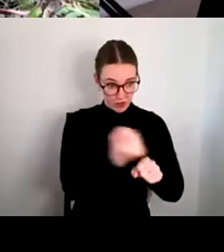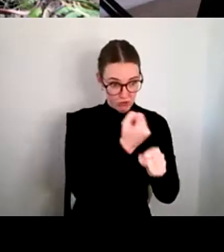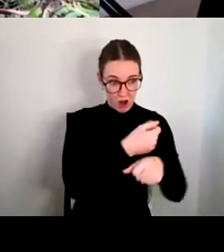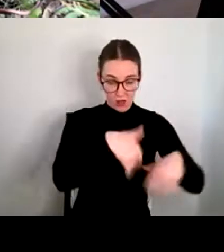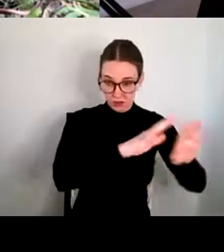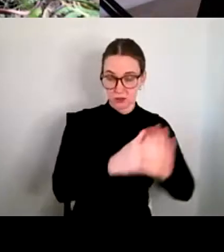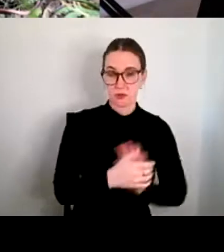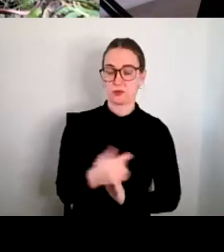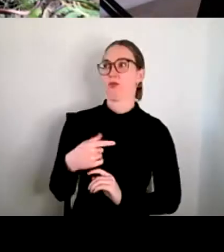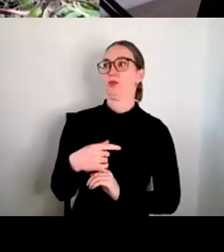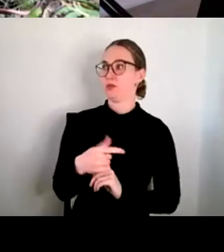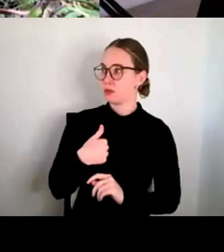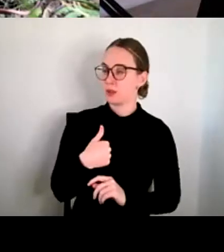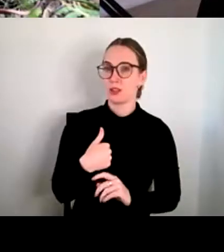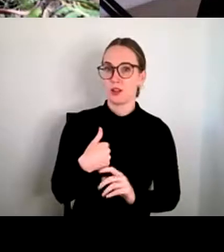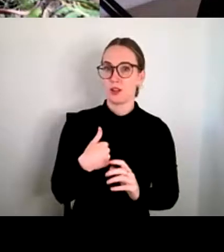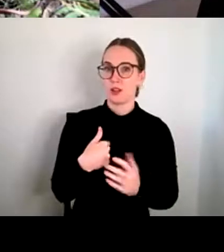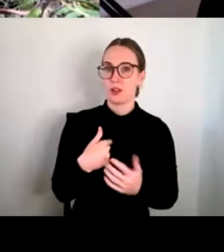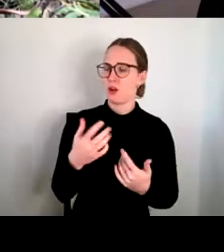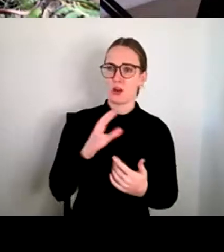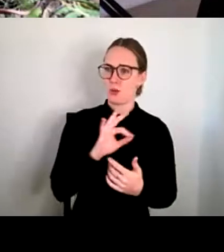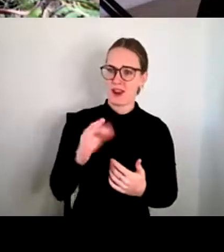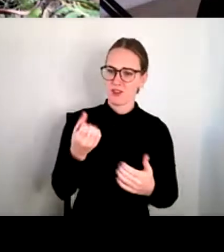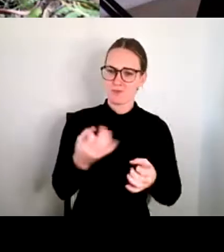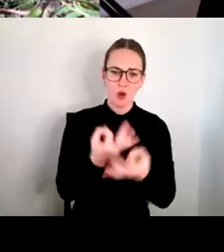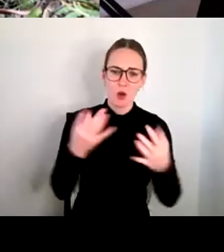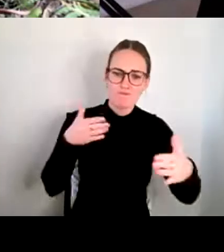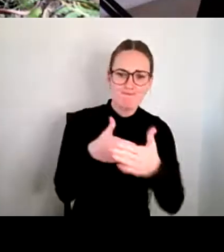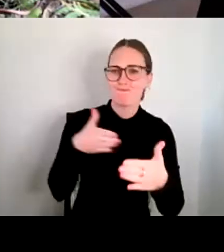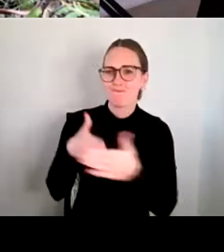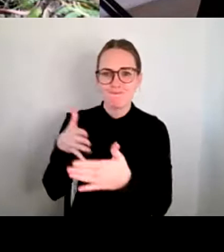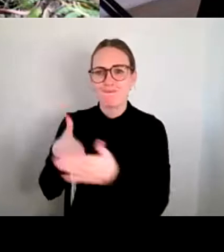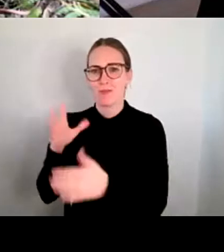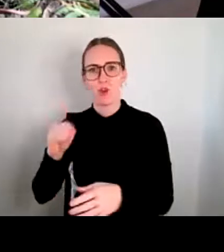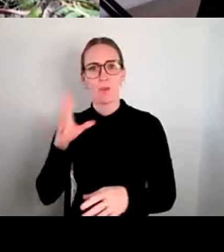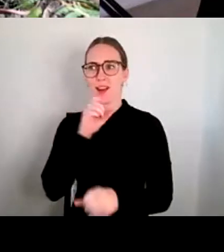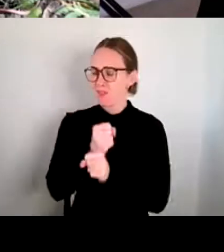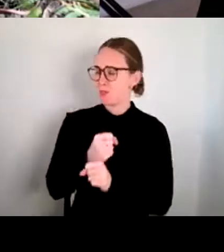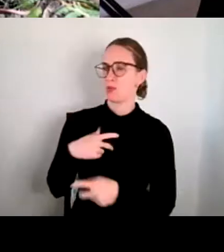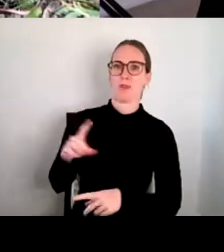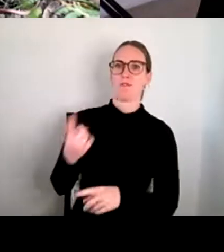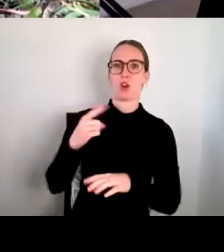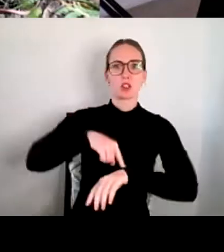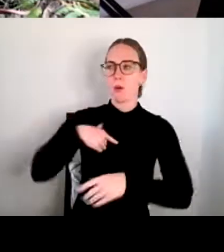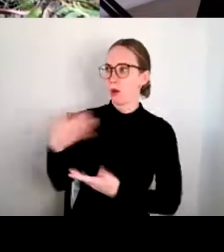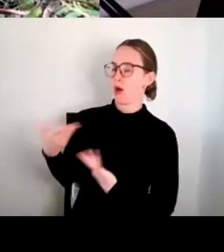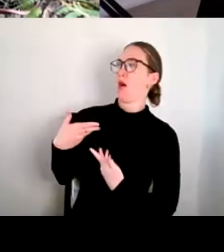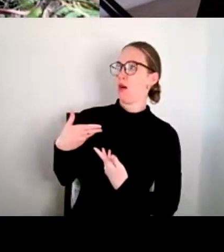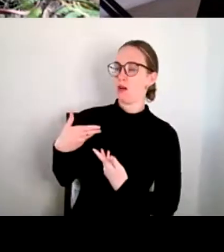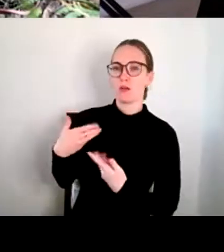that we've been unencumbered by the bureaucracy of government intervention and resistance. We